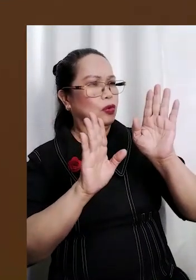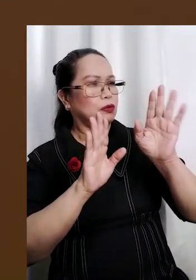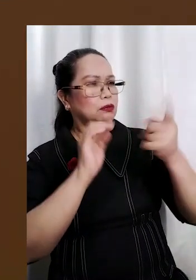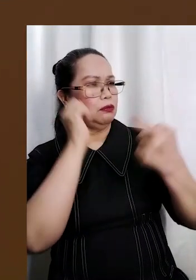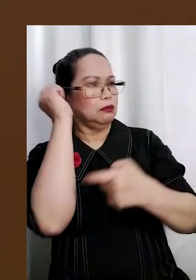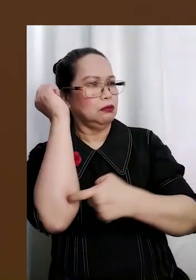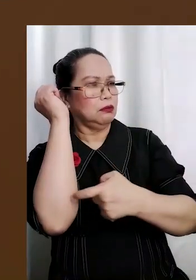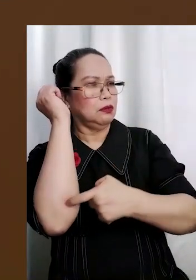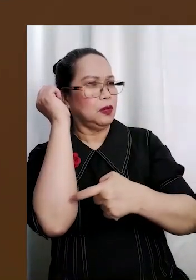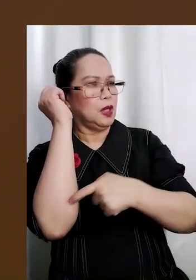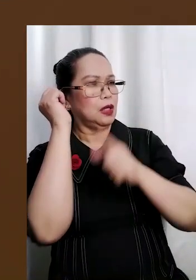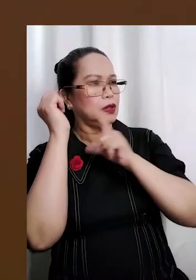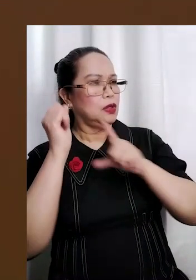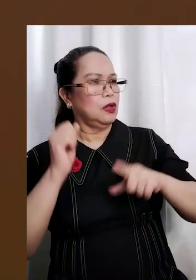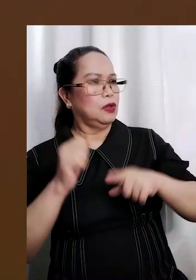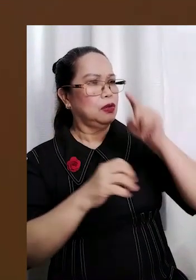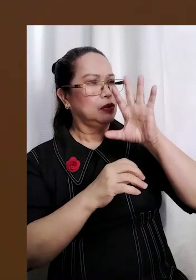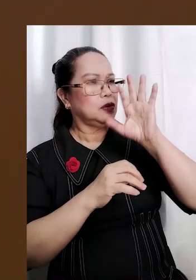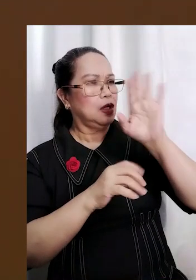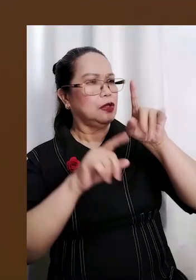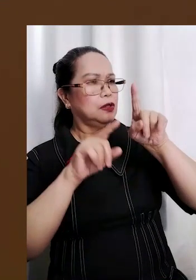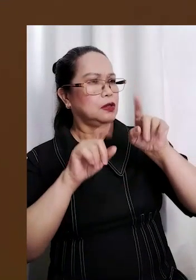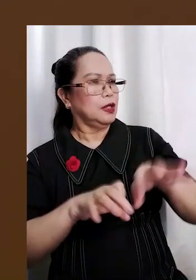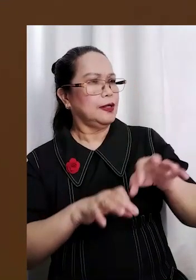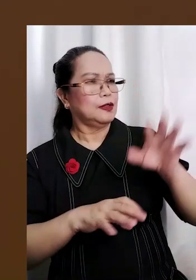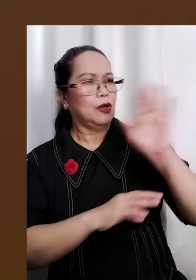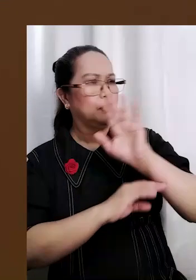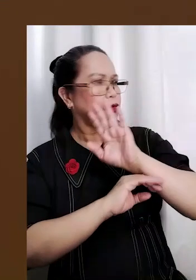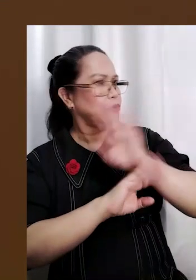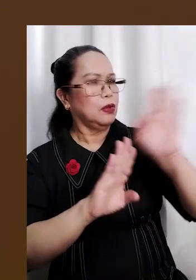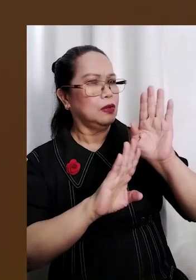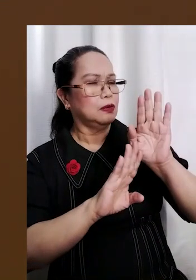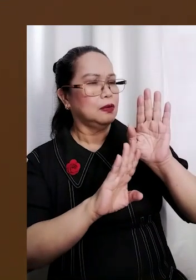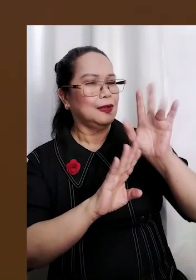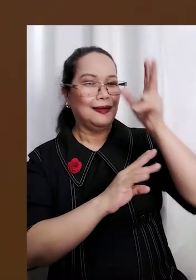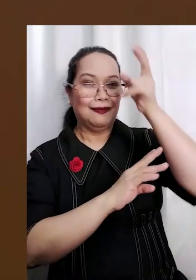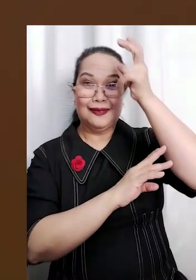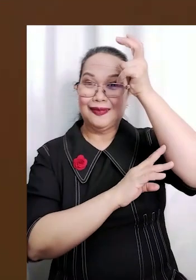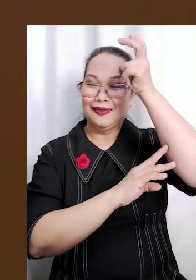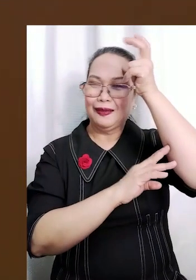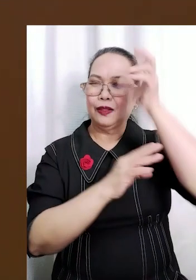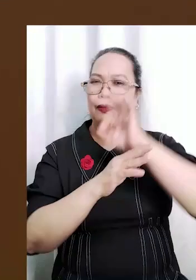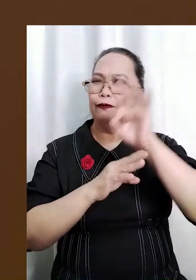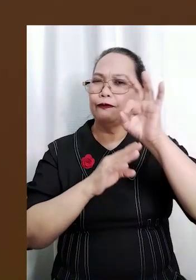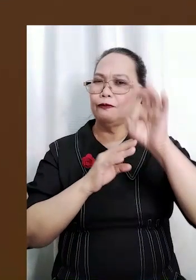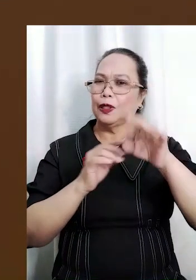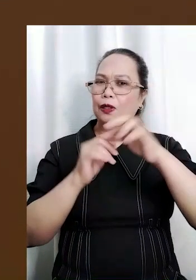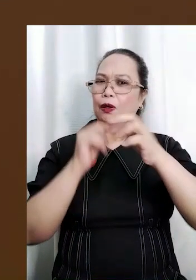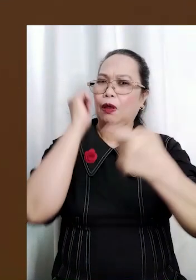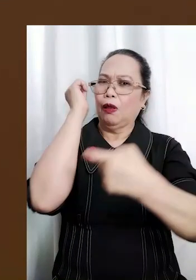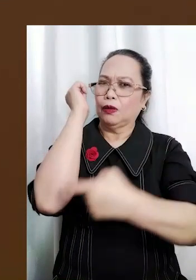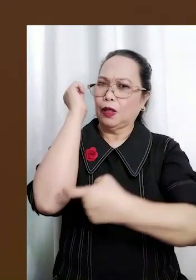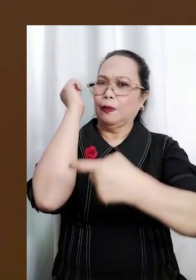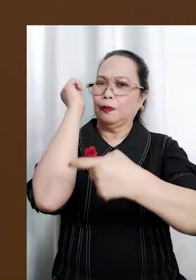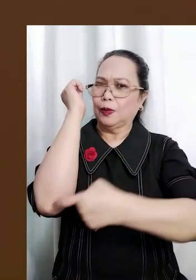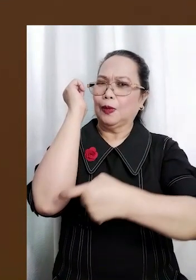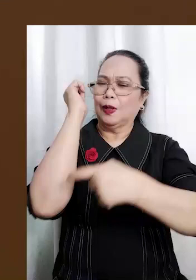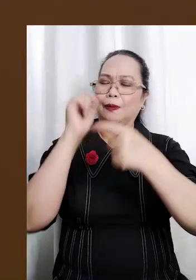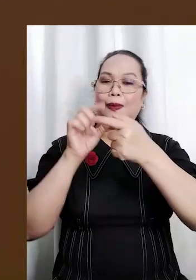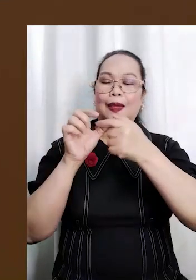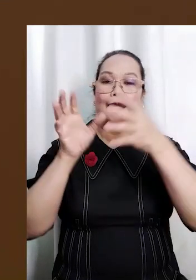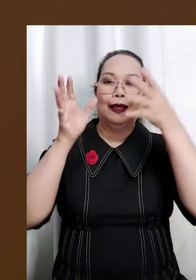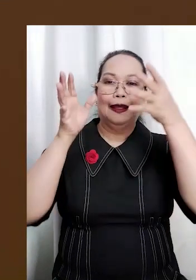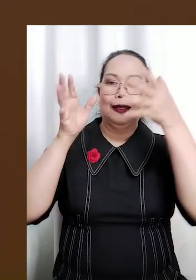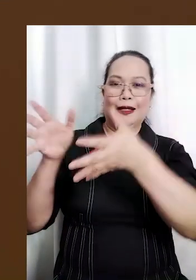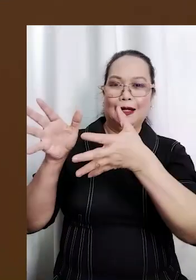put the Lord your God to the test.'" When the devil had finished all this tempting, he